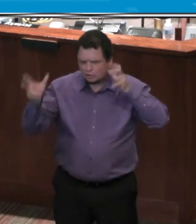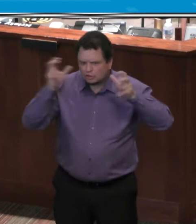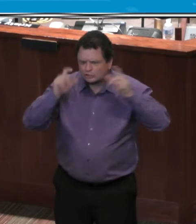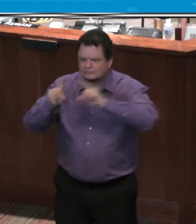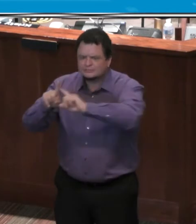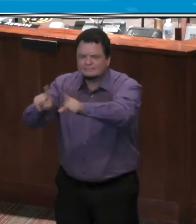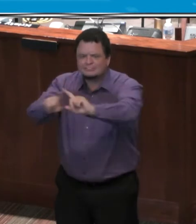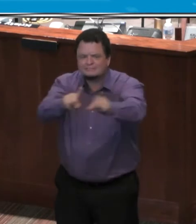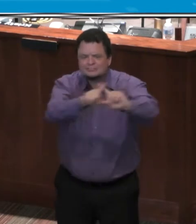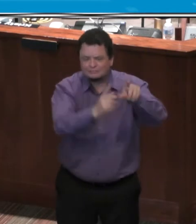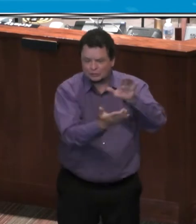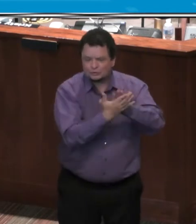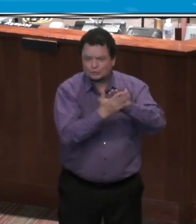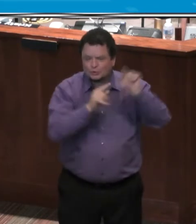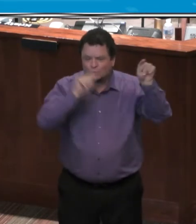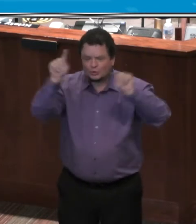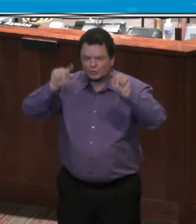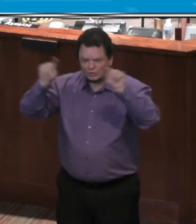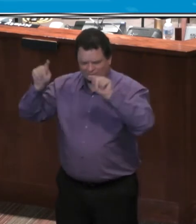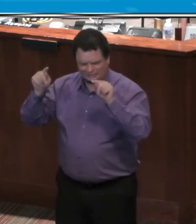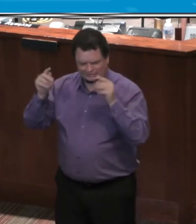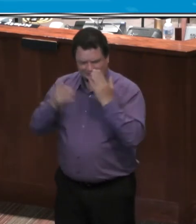some confusion on whether those are